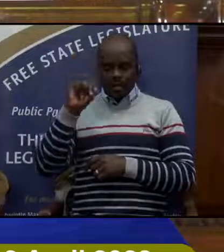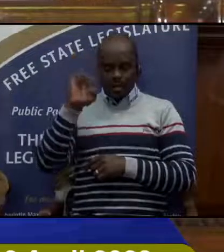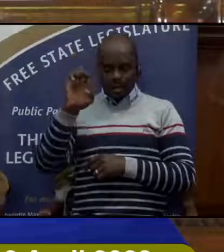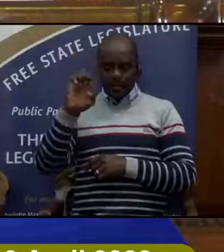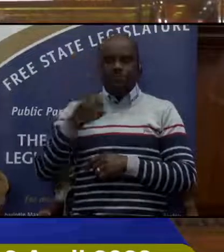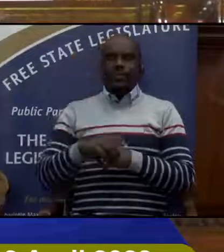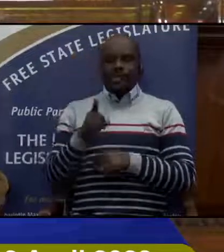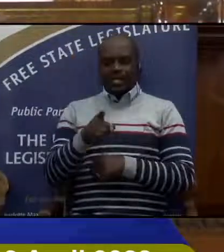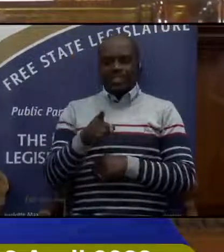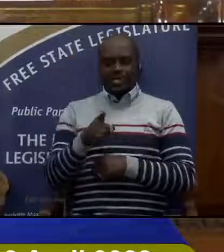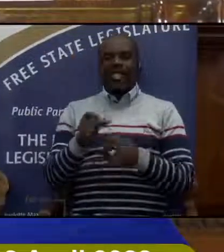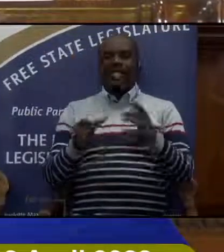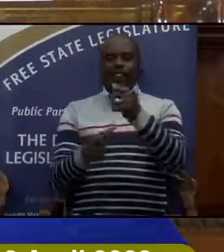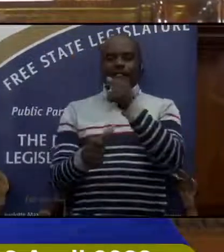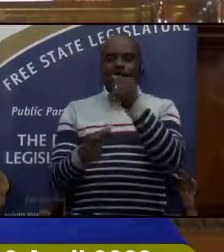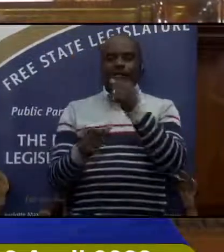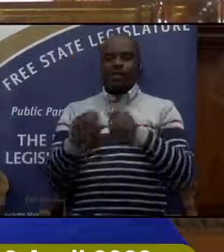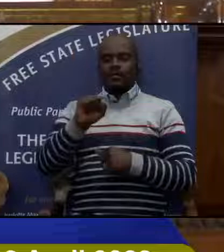only if